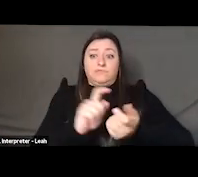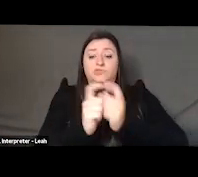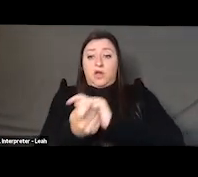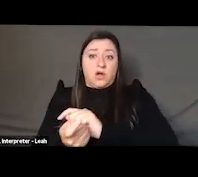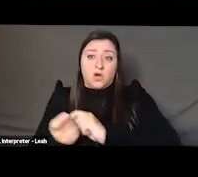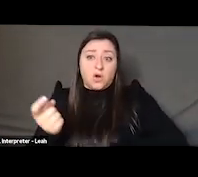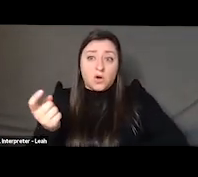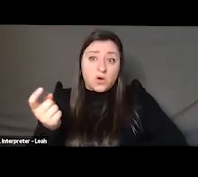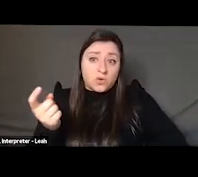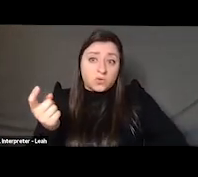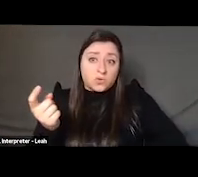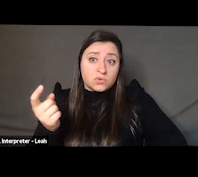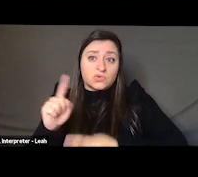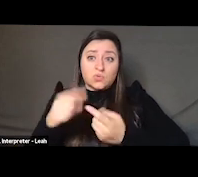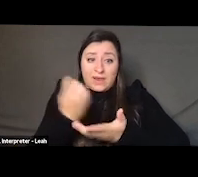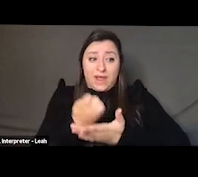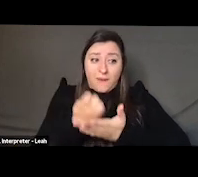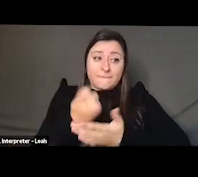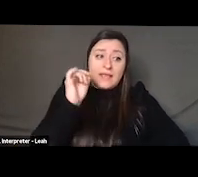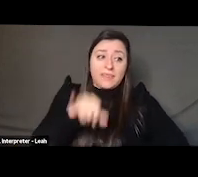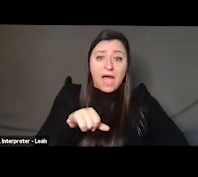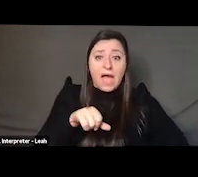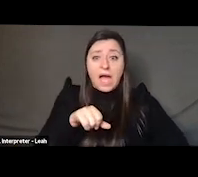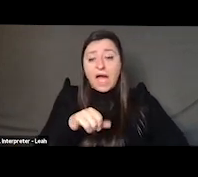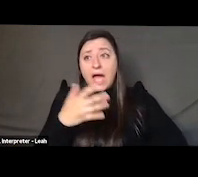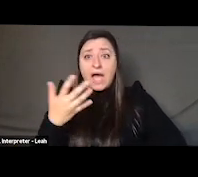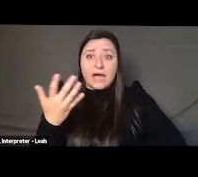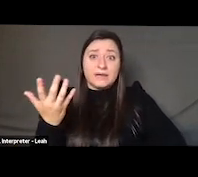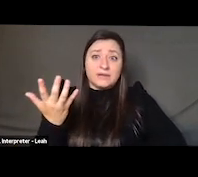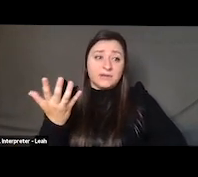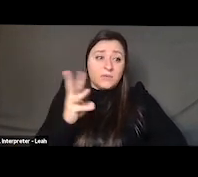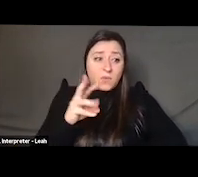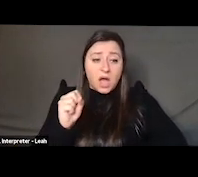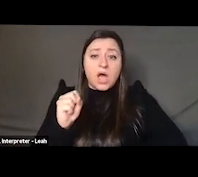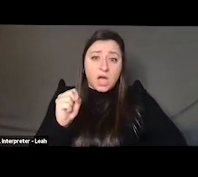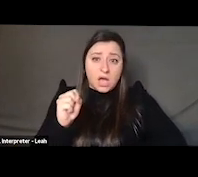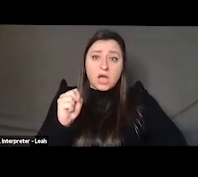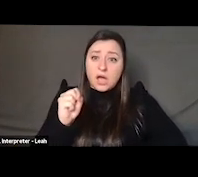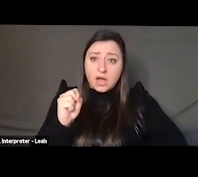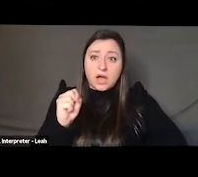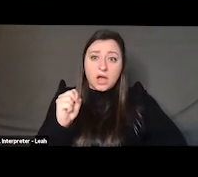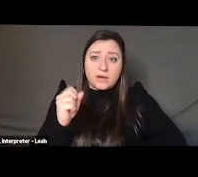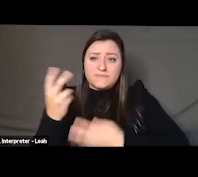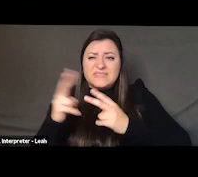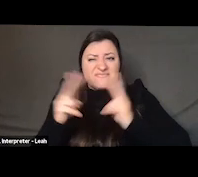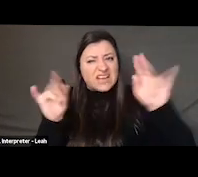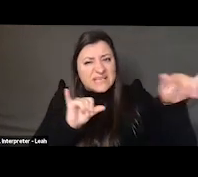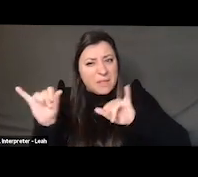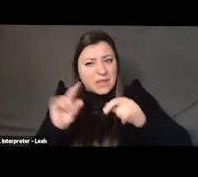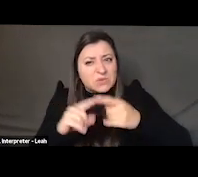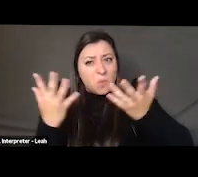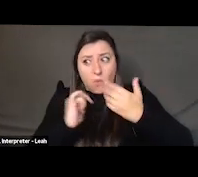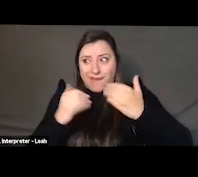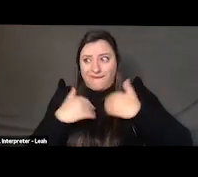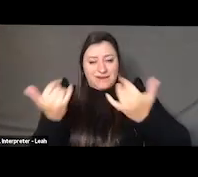to an economy that was very similar to what we have